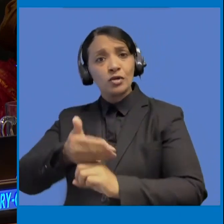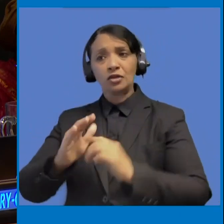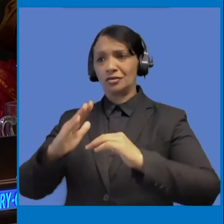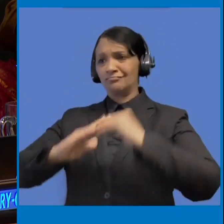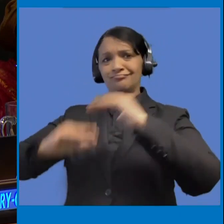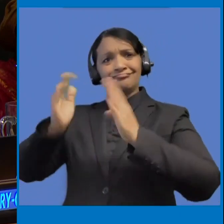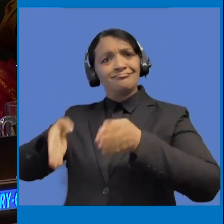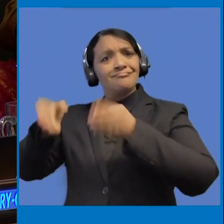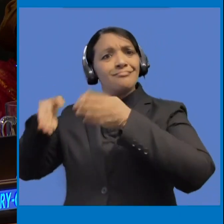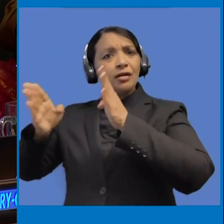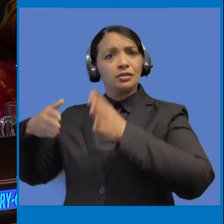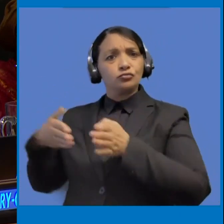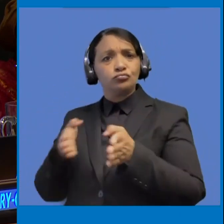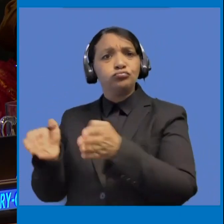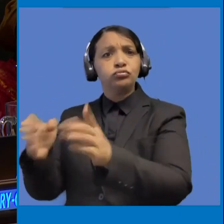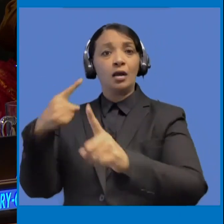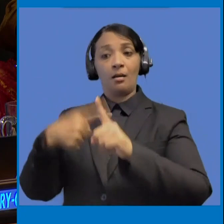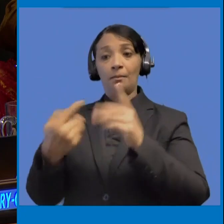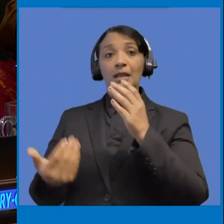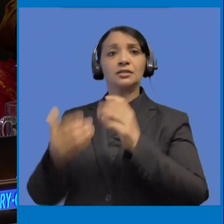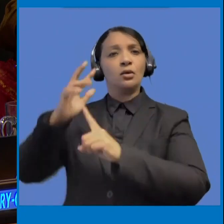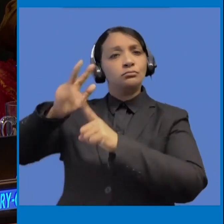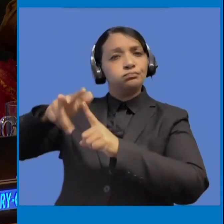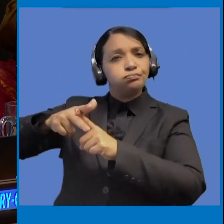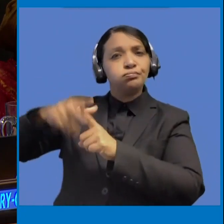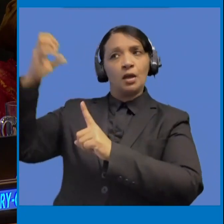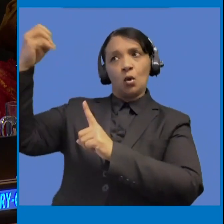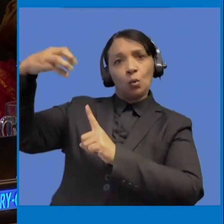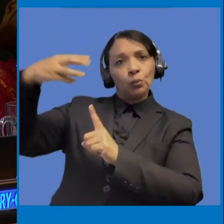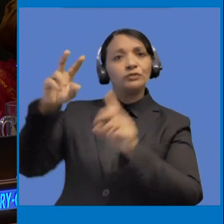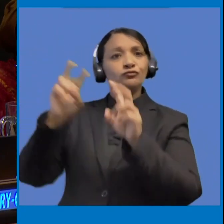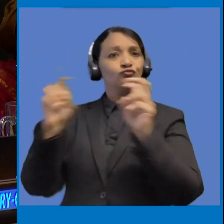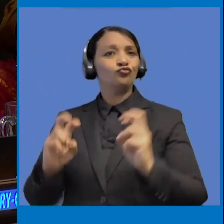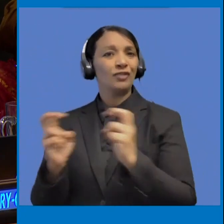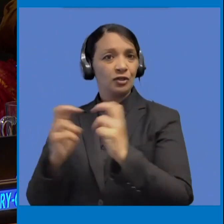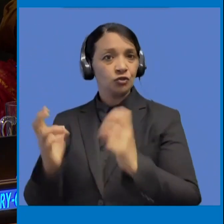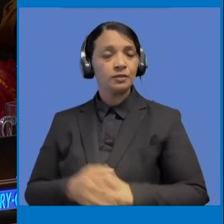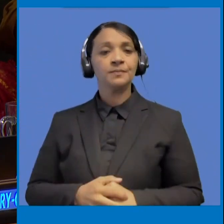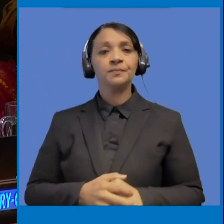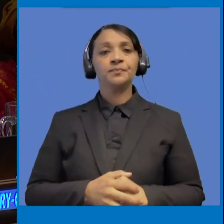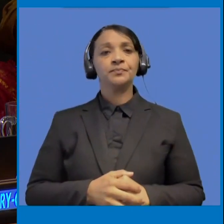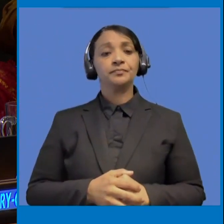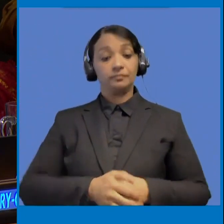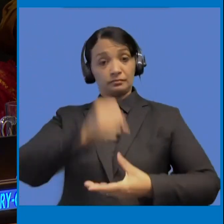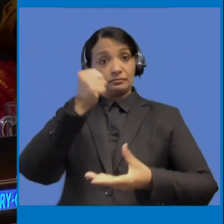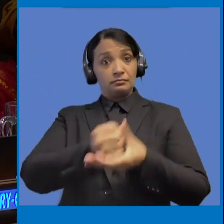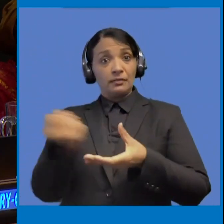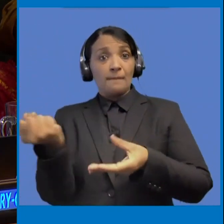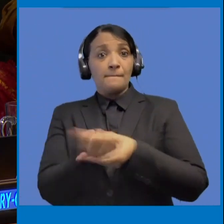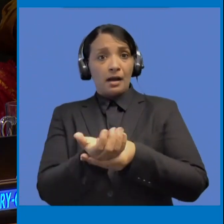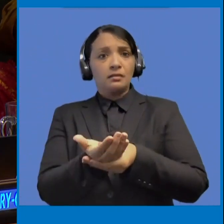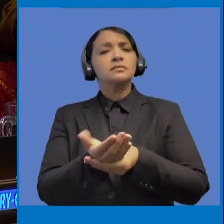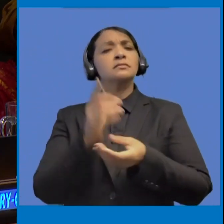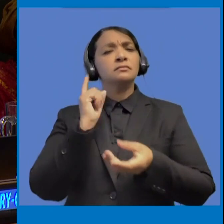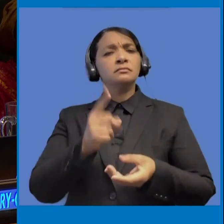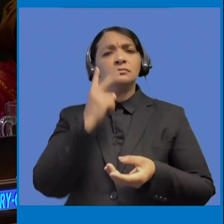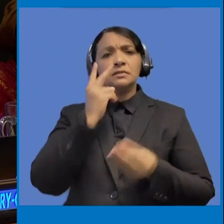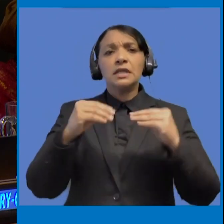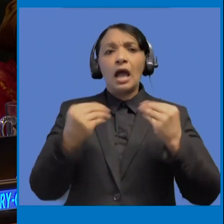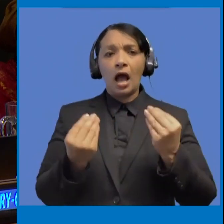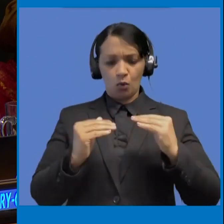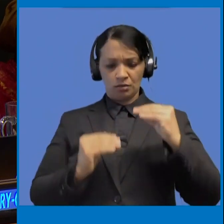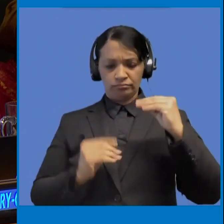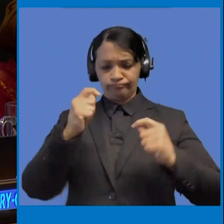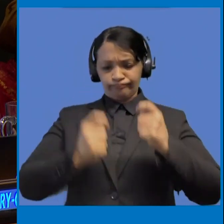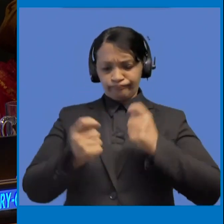to renewable energy. Multilateral development banks must transform their business models and leverage their funds